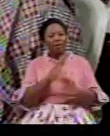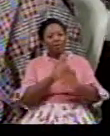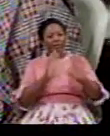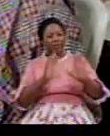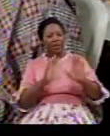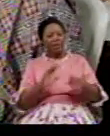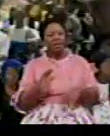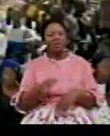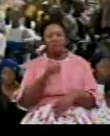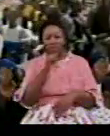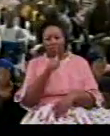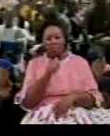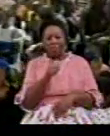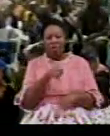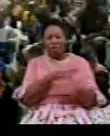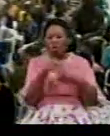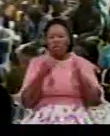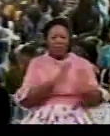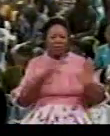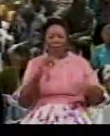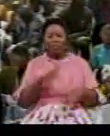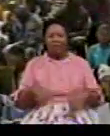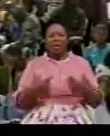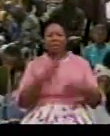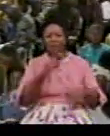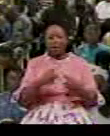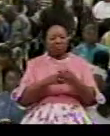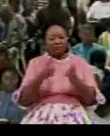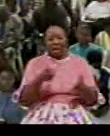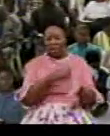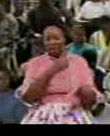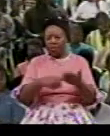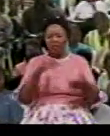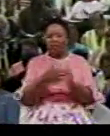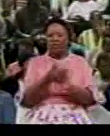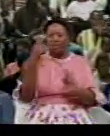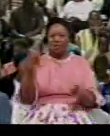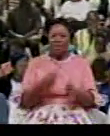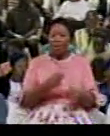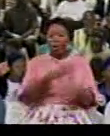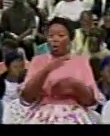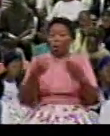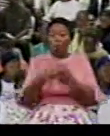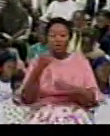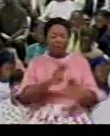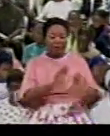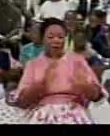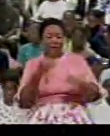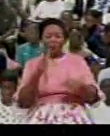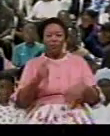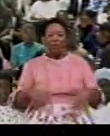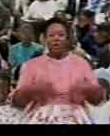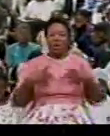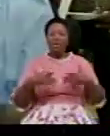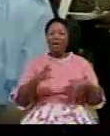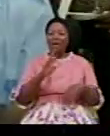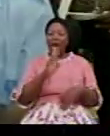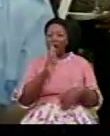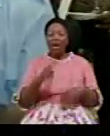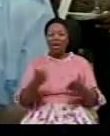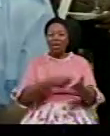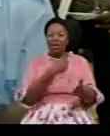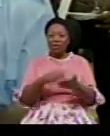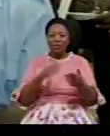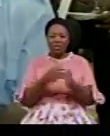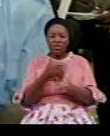salvation, and uphold me with thy Holy Spirit. And with thy free